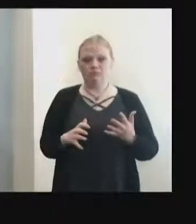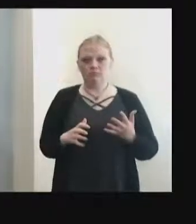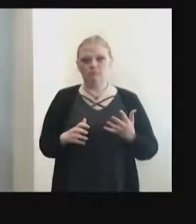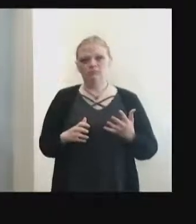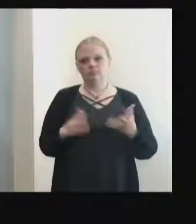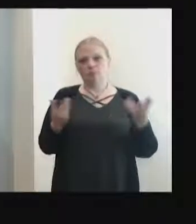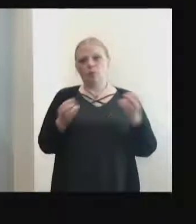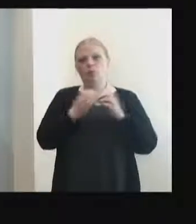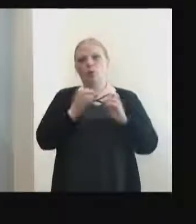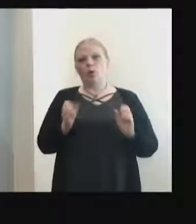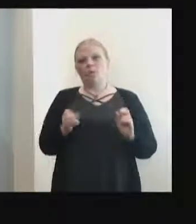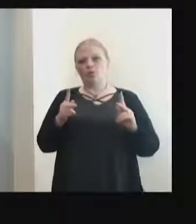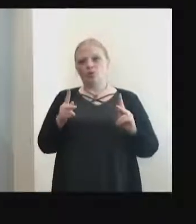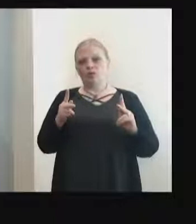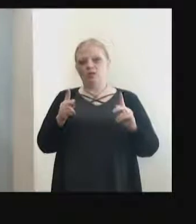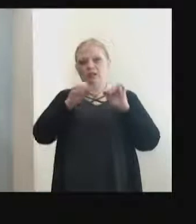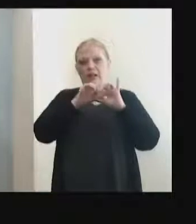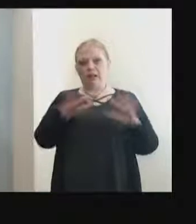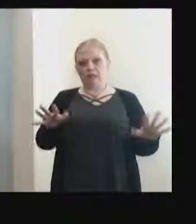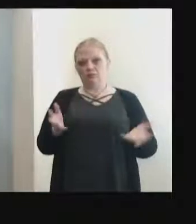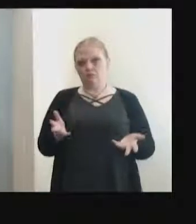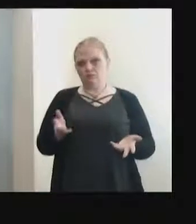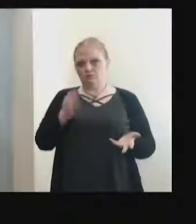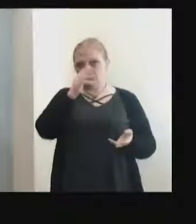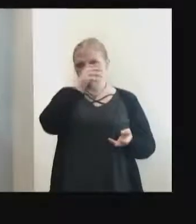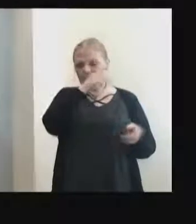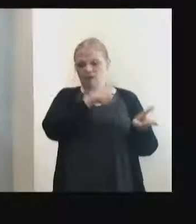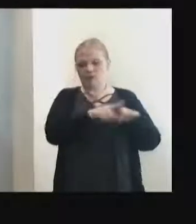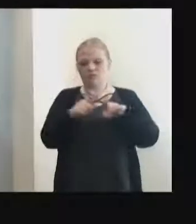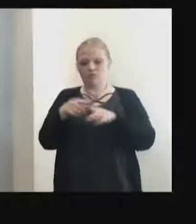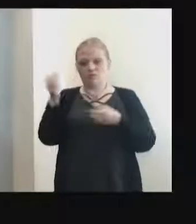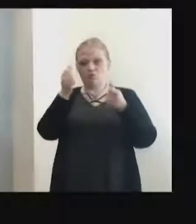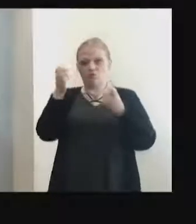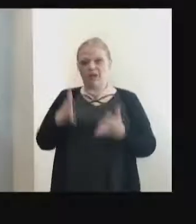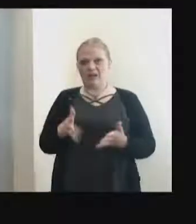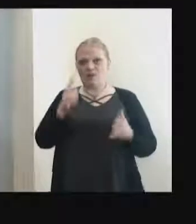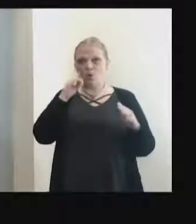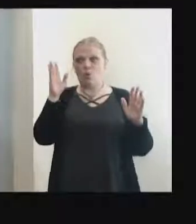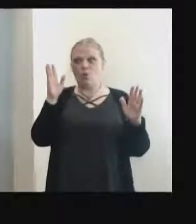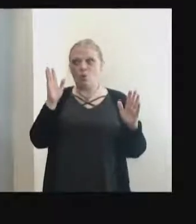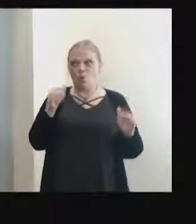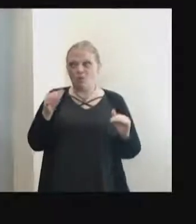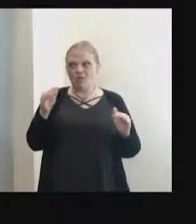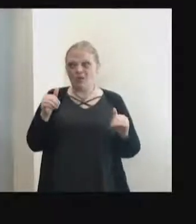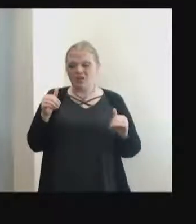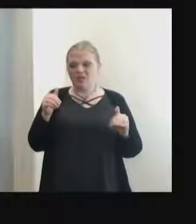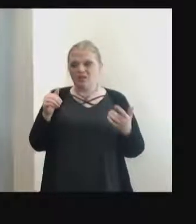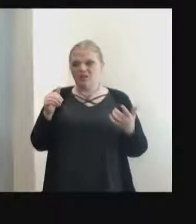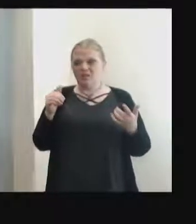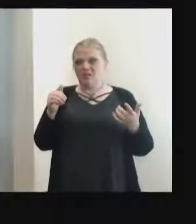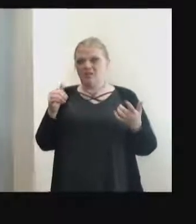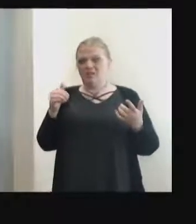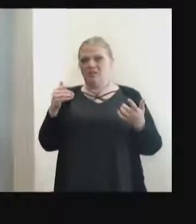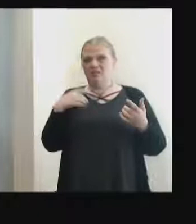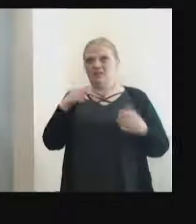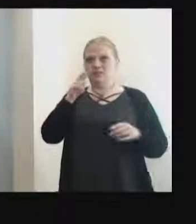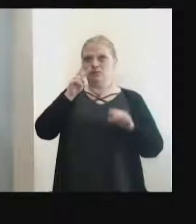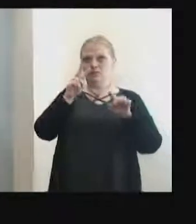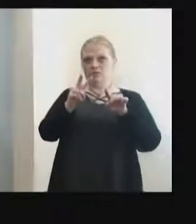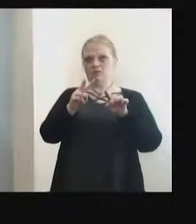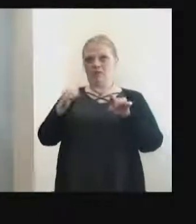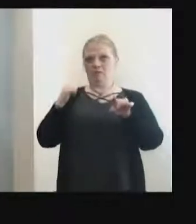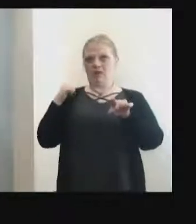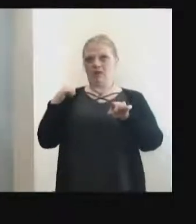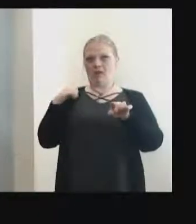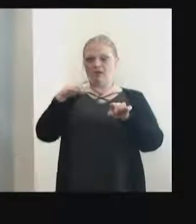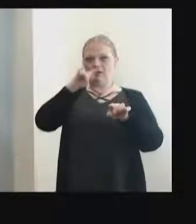there's more opportunity for transmission. Also, the bus driver has hopefully their back to the students, their eyes are straight ahead, so